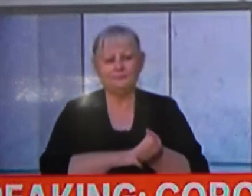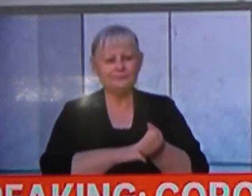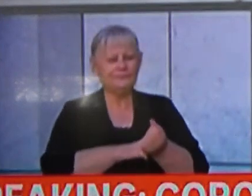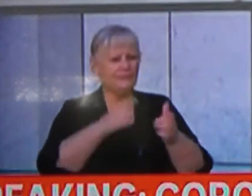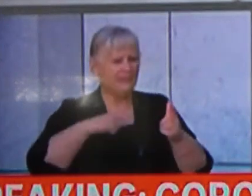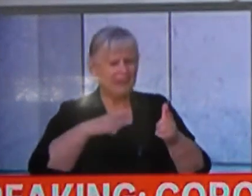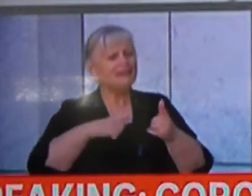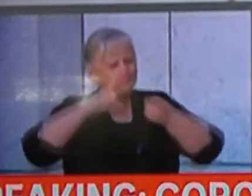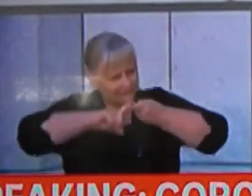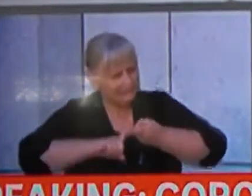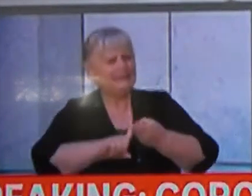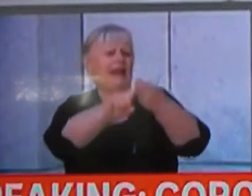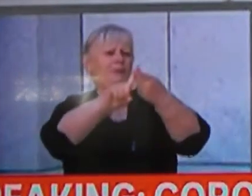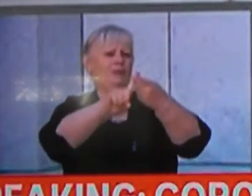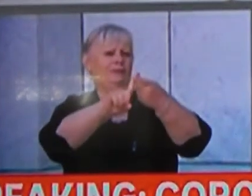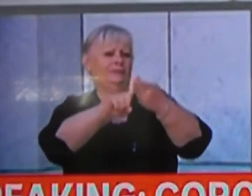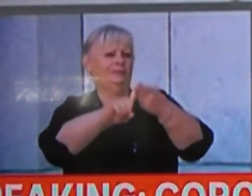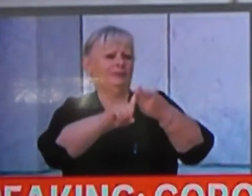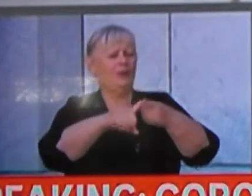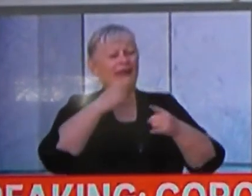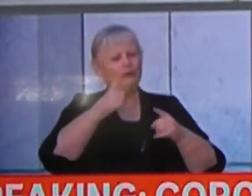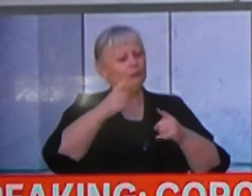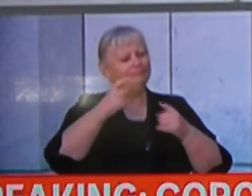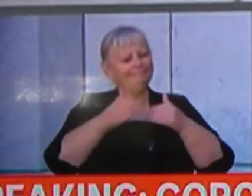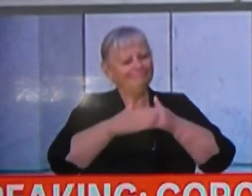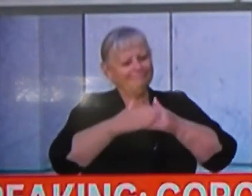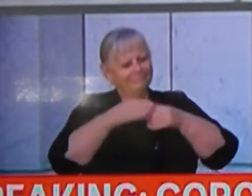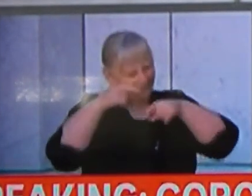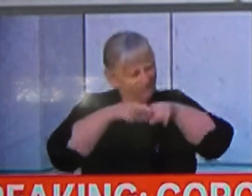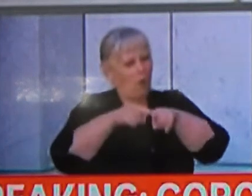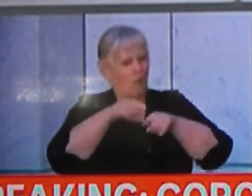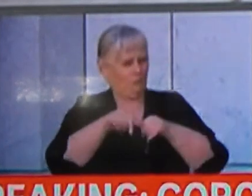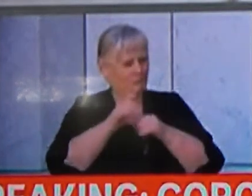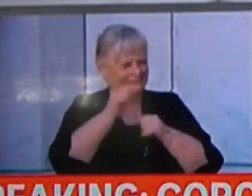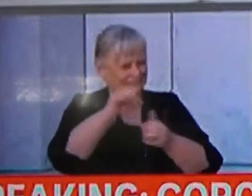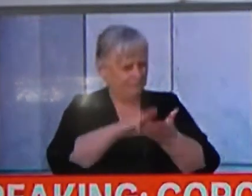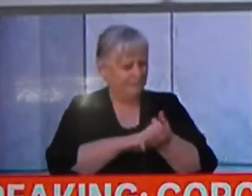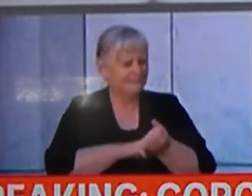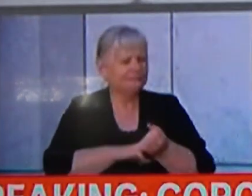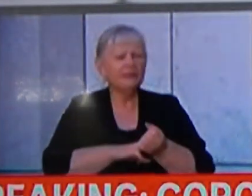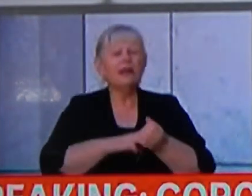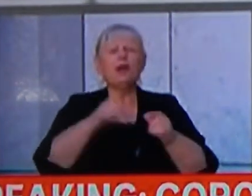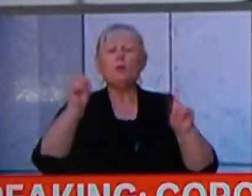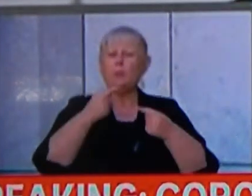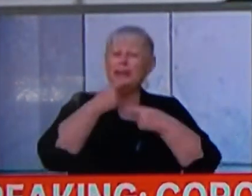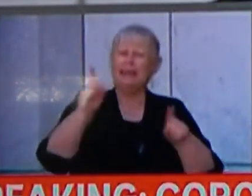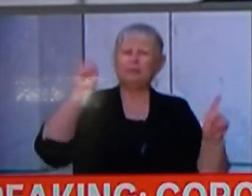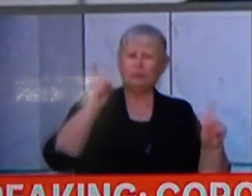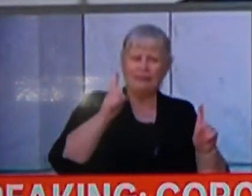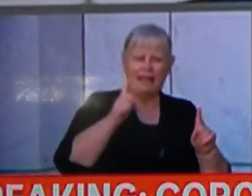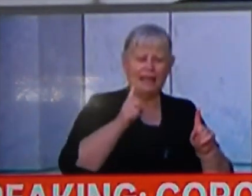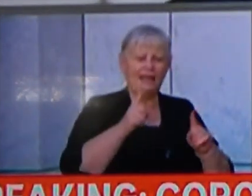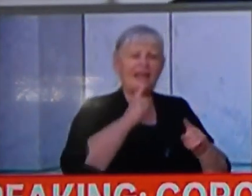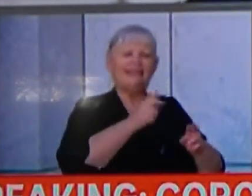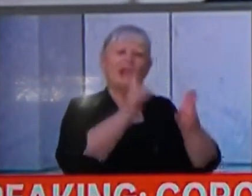They need to be sustainable. They need to be scalable. I also want to note the measures that we announced today come on top